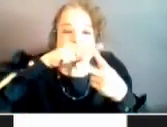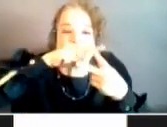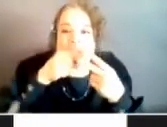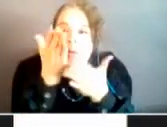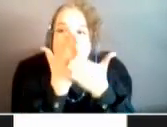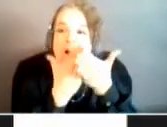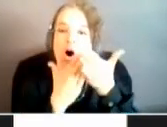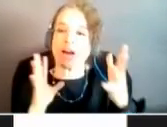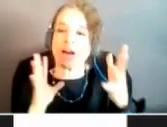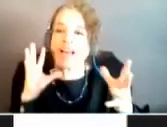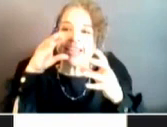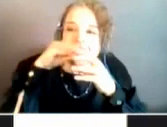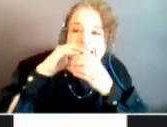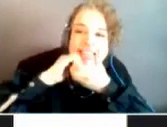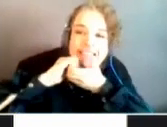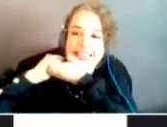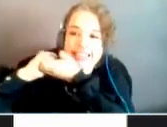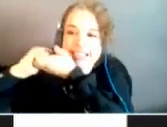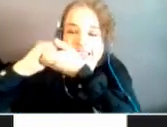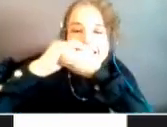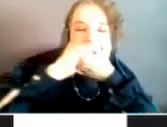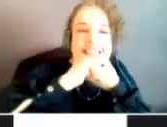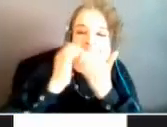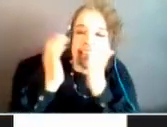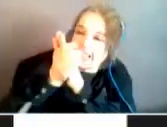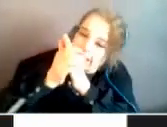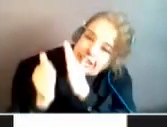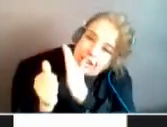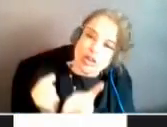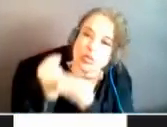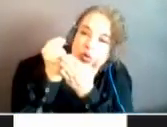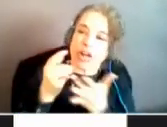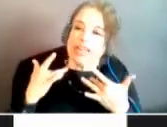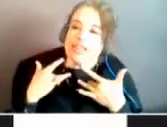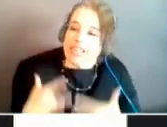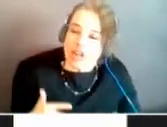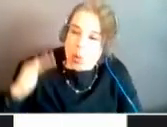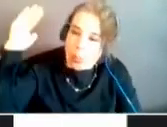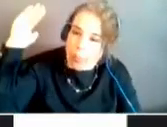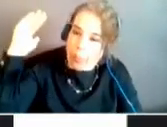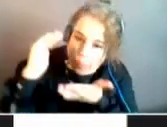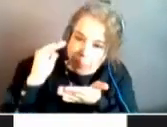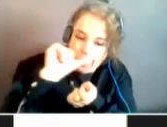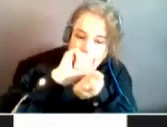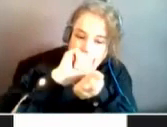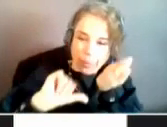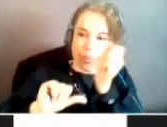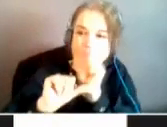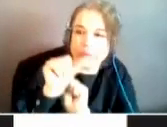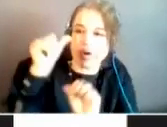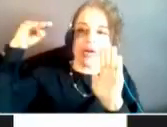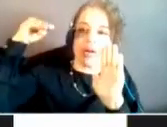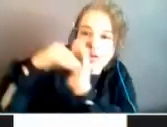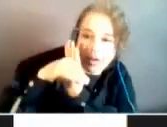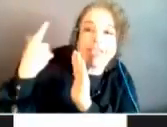team like that. Collaborative care has been shown to be an effective way to treat depression and reduce suicidal thoughts.